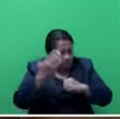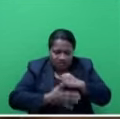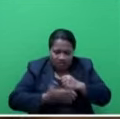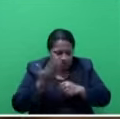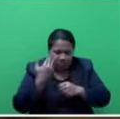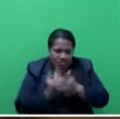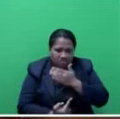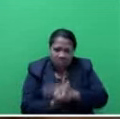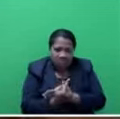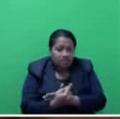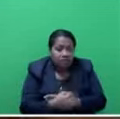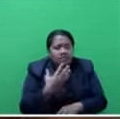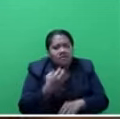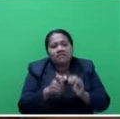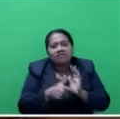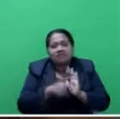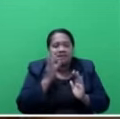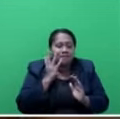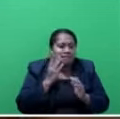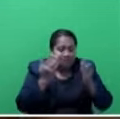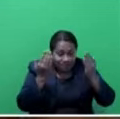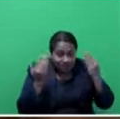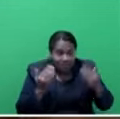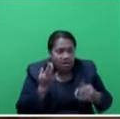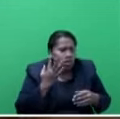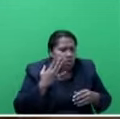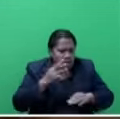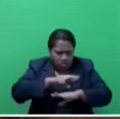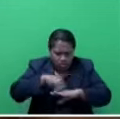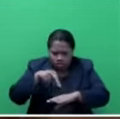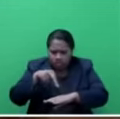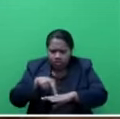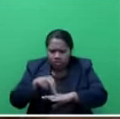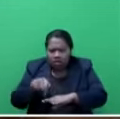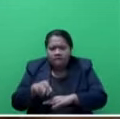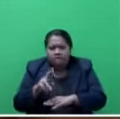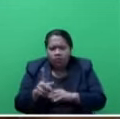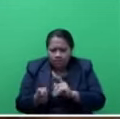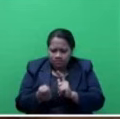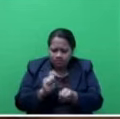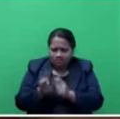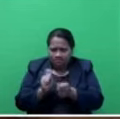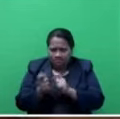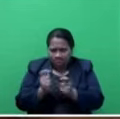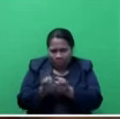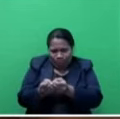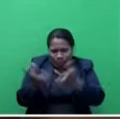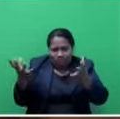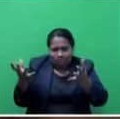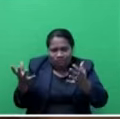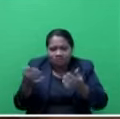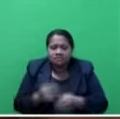There was a time, Mr. Speaker, when our region was written off as a testing ground for hydrogen bombs, when our voices